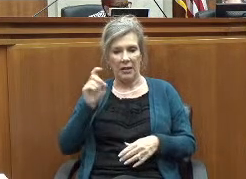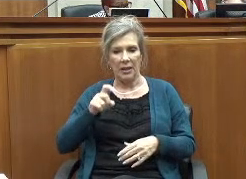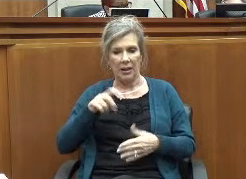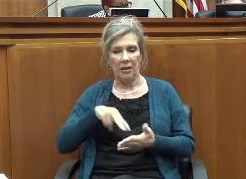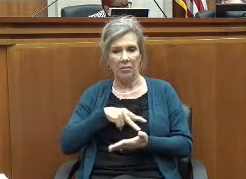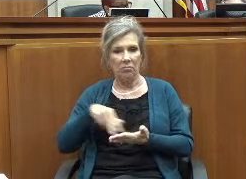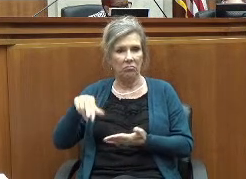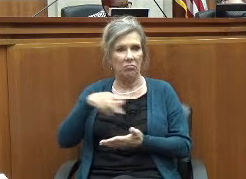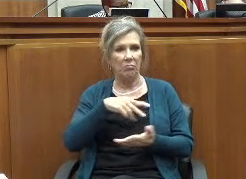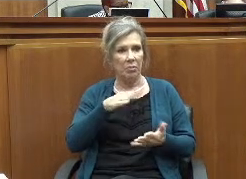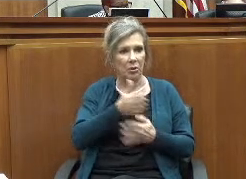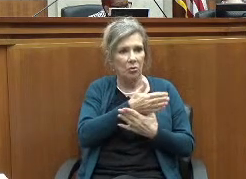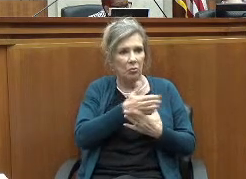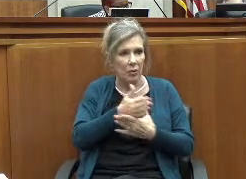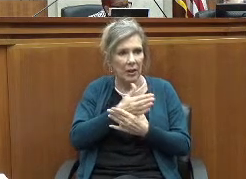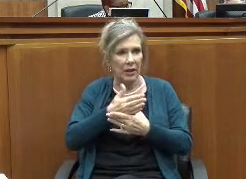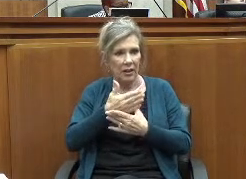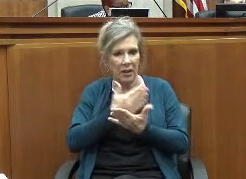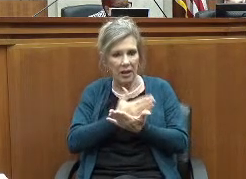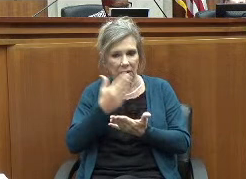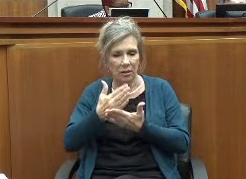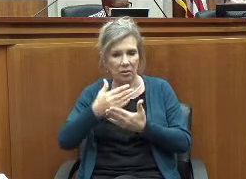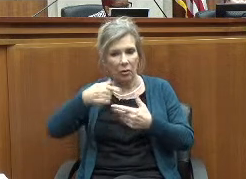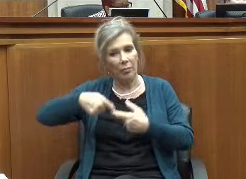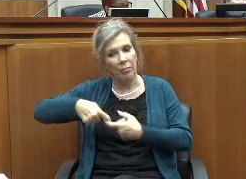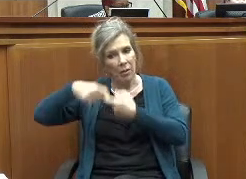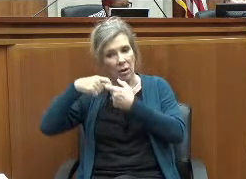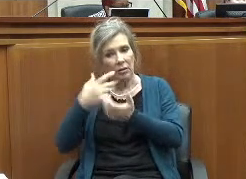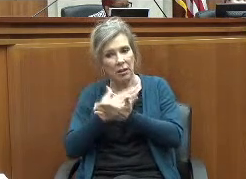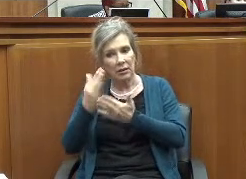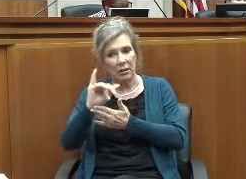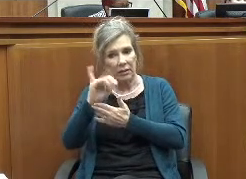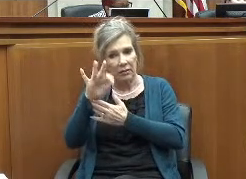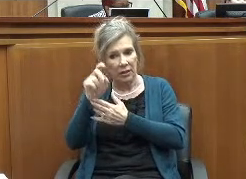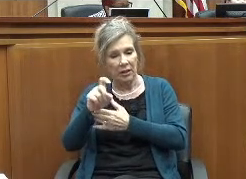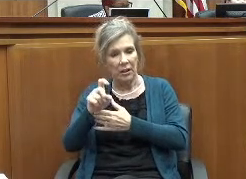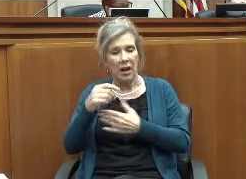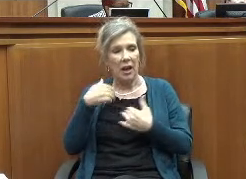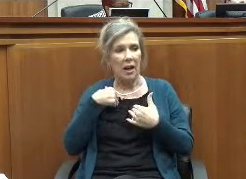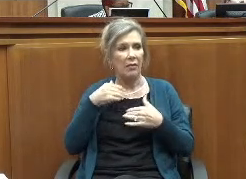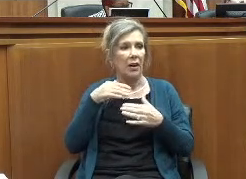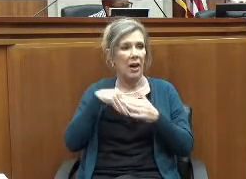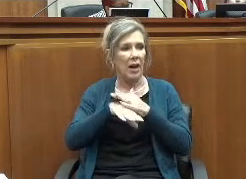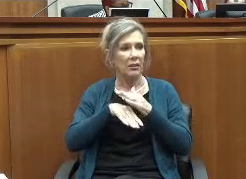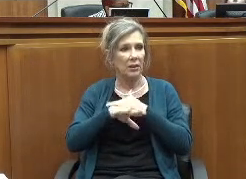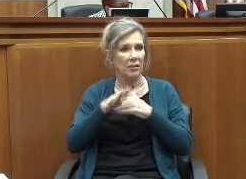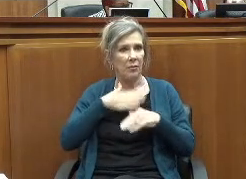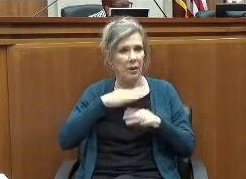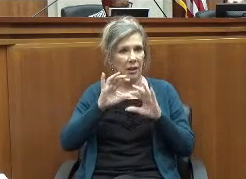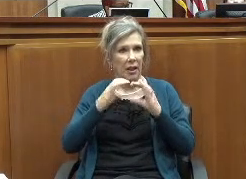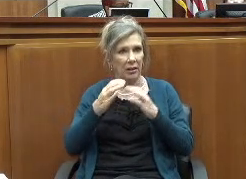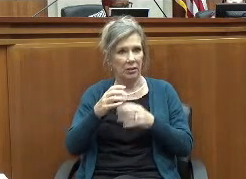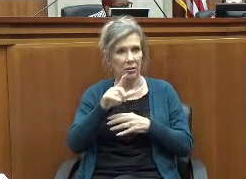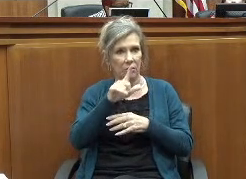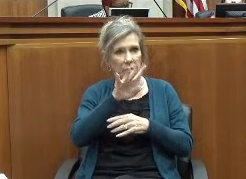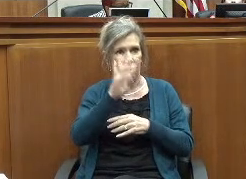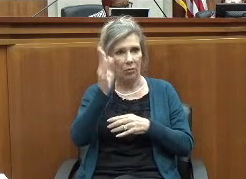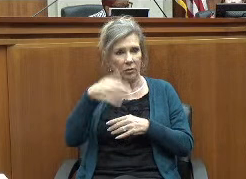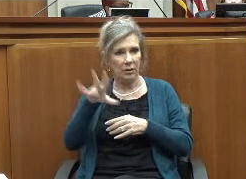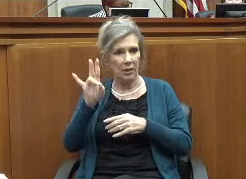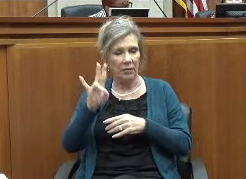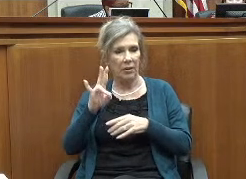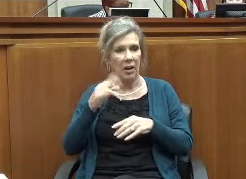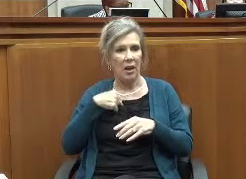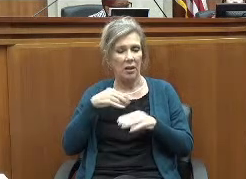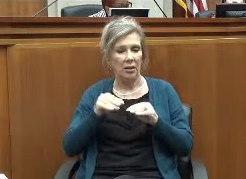between lessons, and even pause in lessons if necessary. I had access to my classes 24/7. This allowed me to spread out